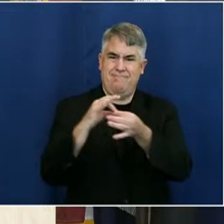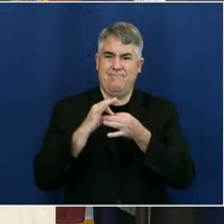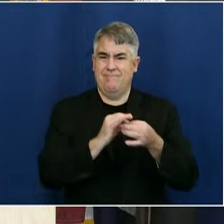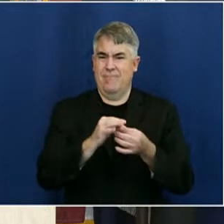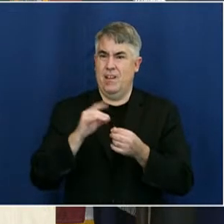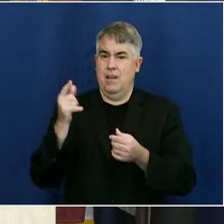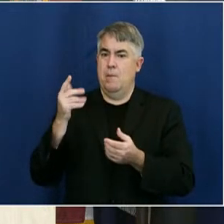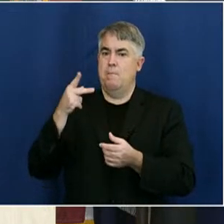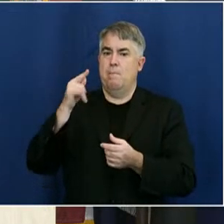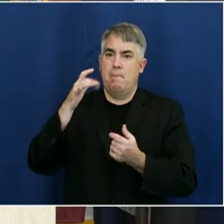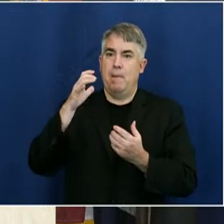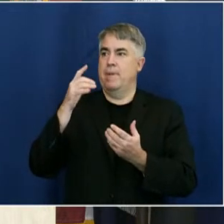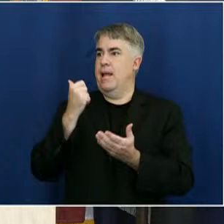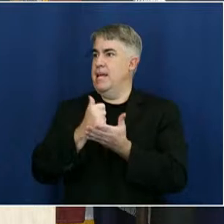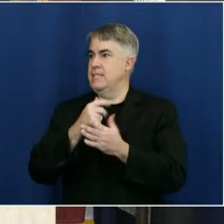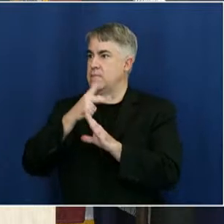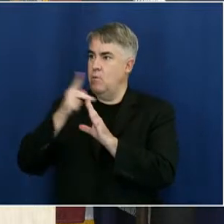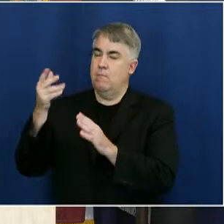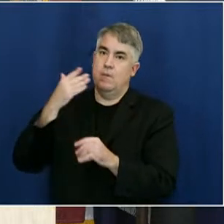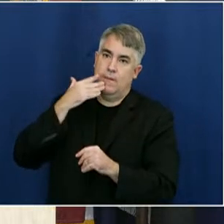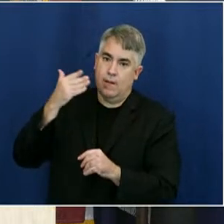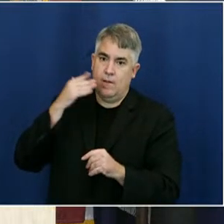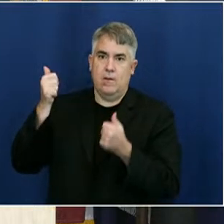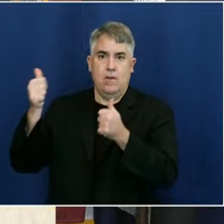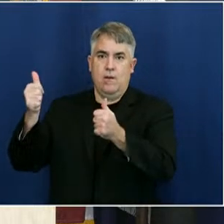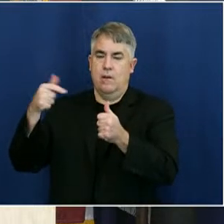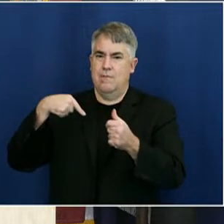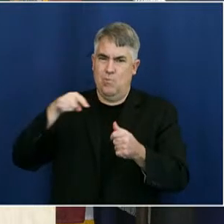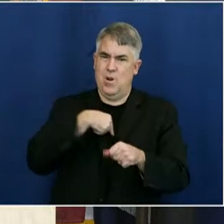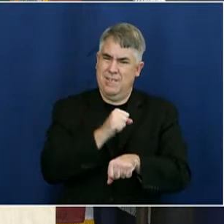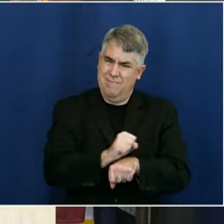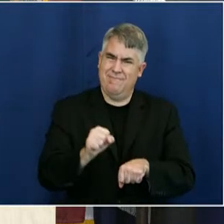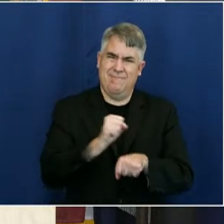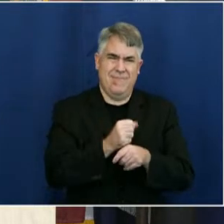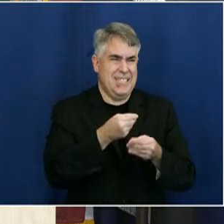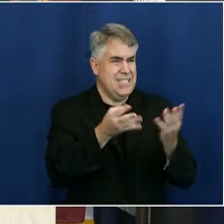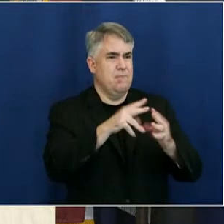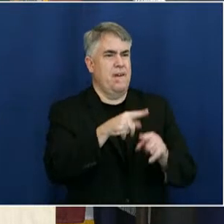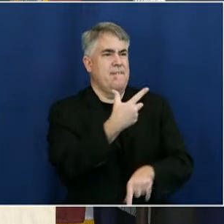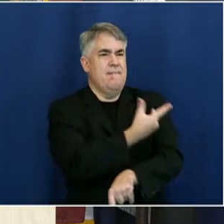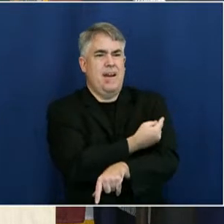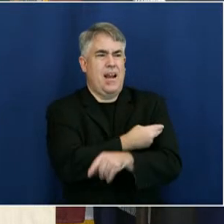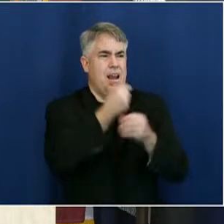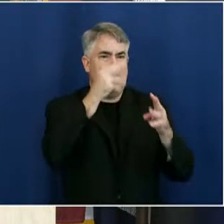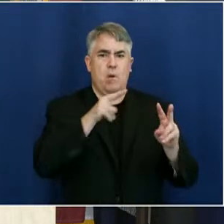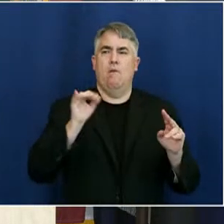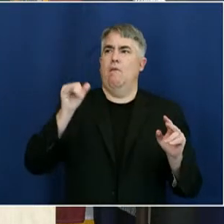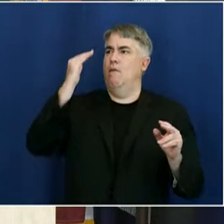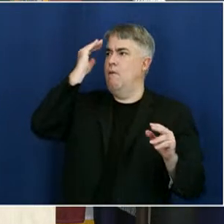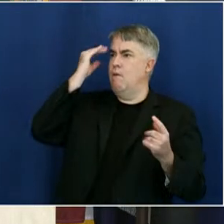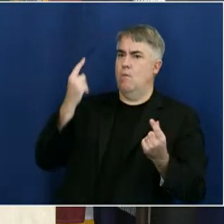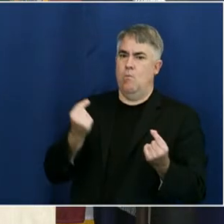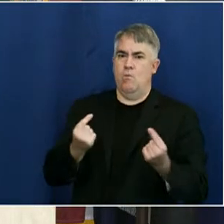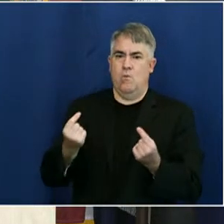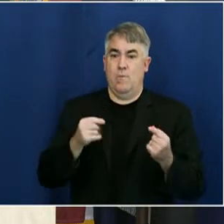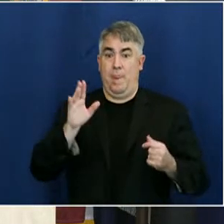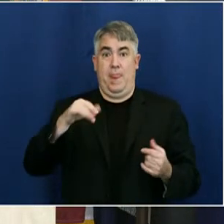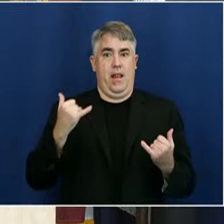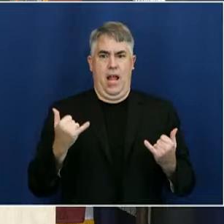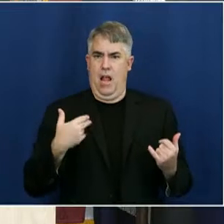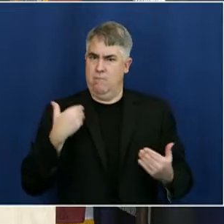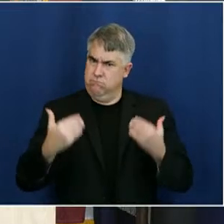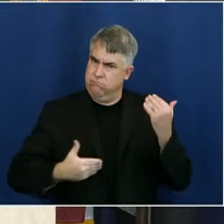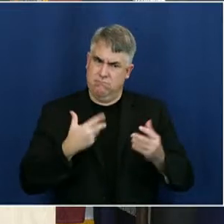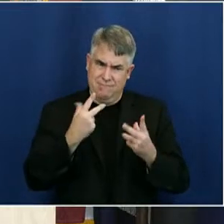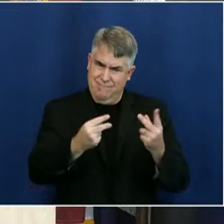information directly around the vaccine so that people get vaccinated, as things are moving pretty fast, as the chair has